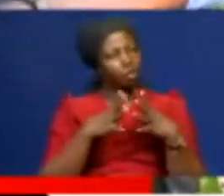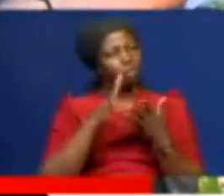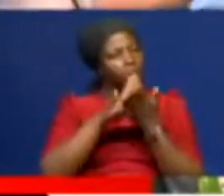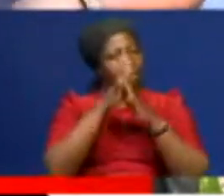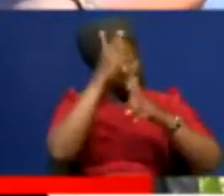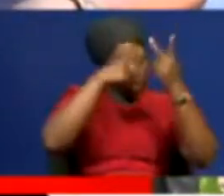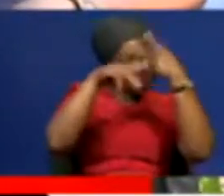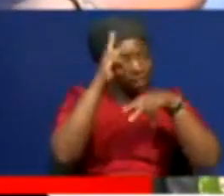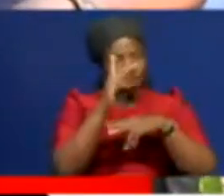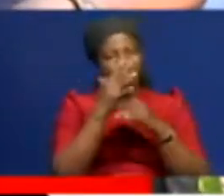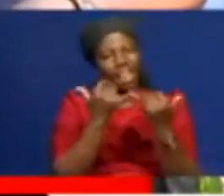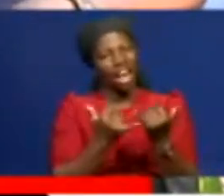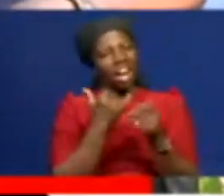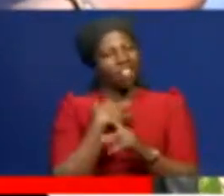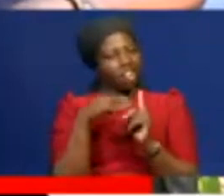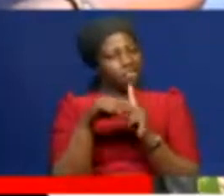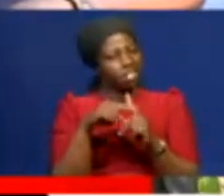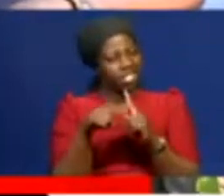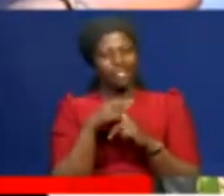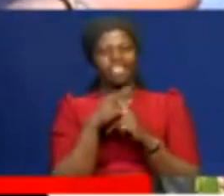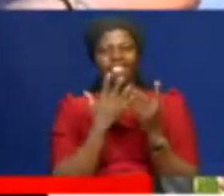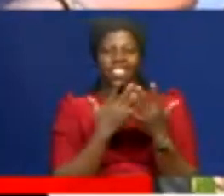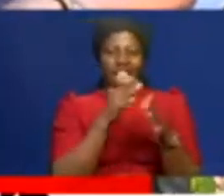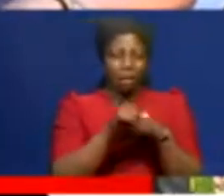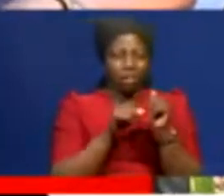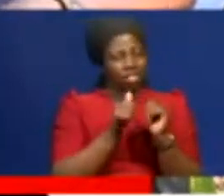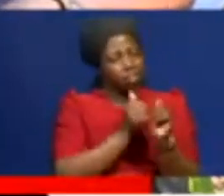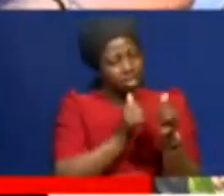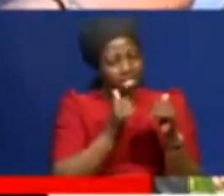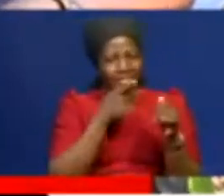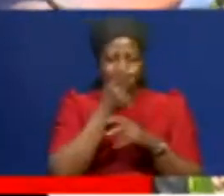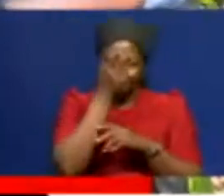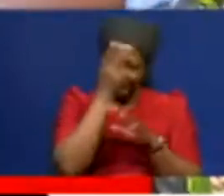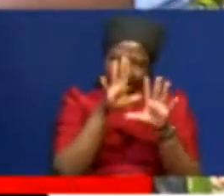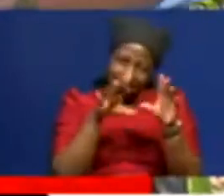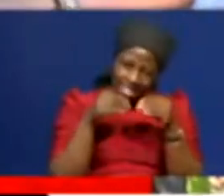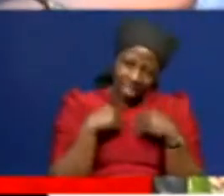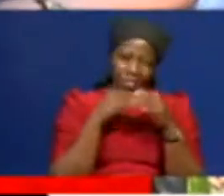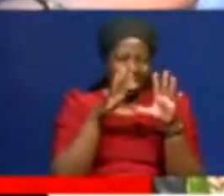a positive vibe about the game and the parents are now embracing. And even we normally have